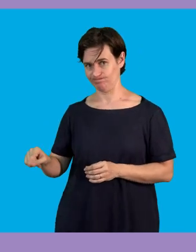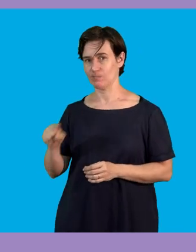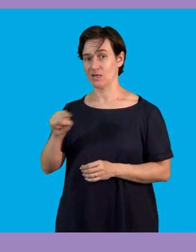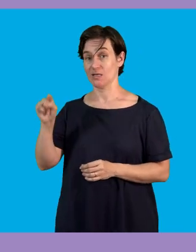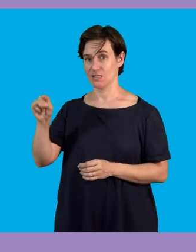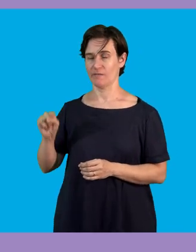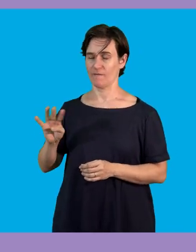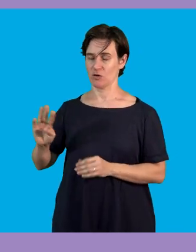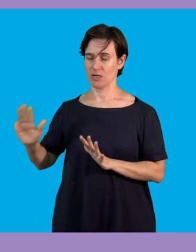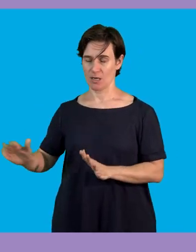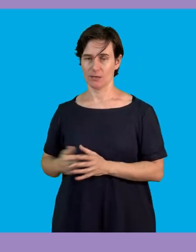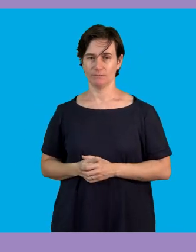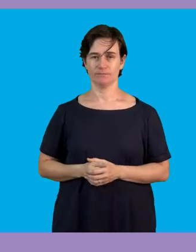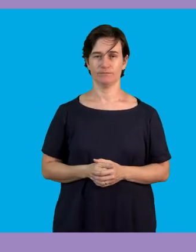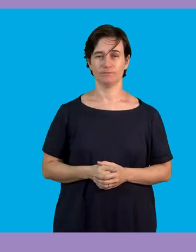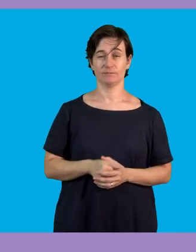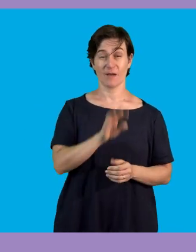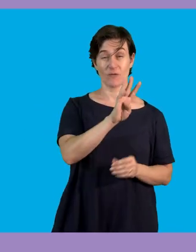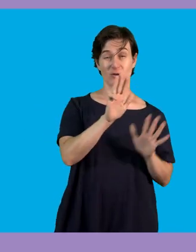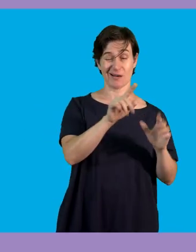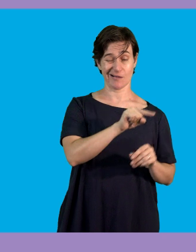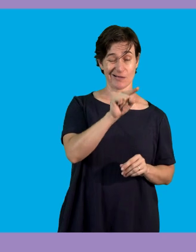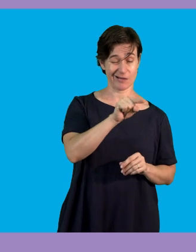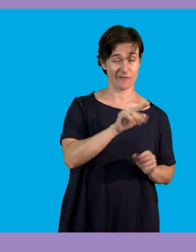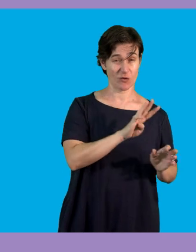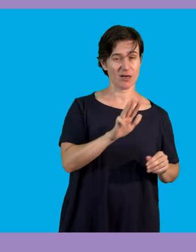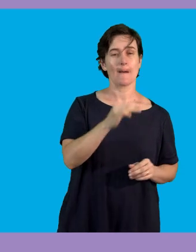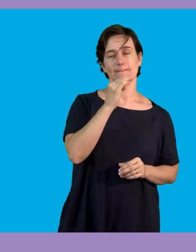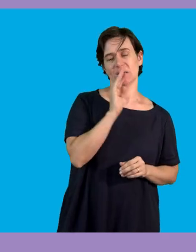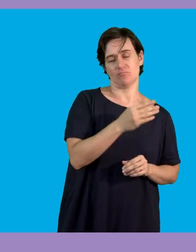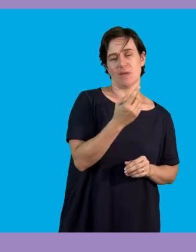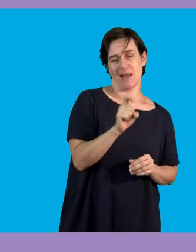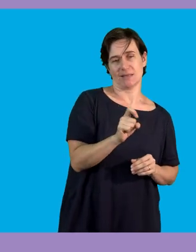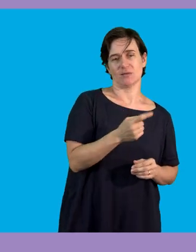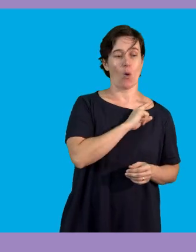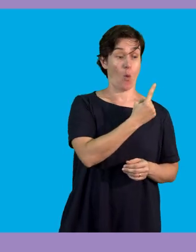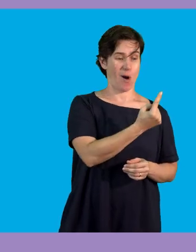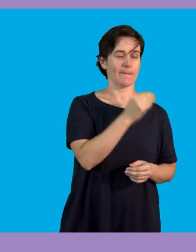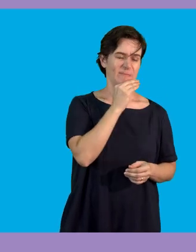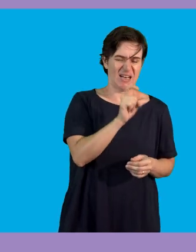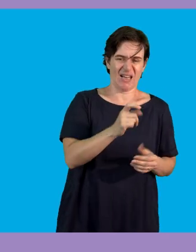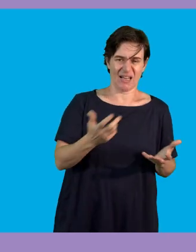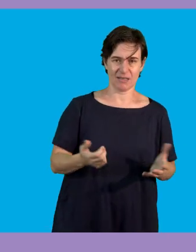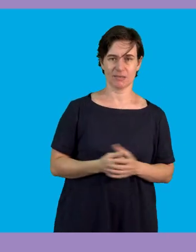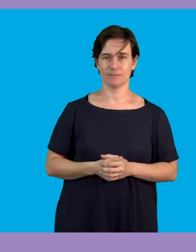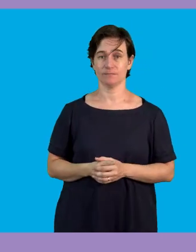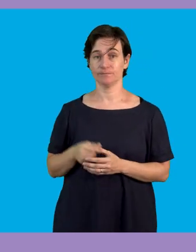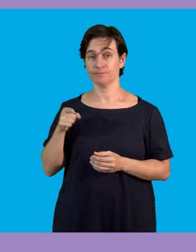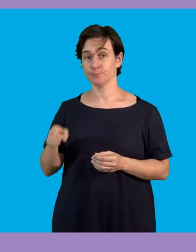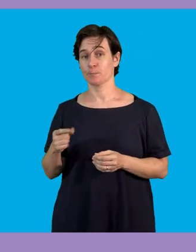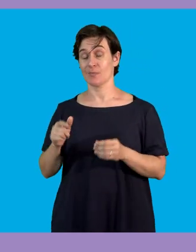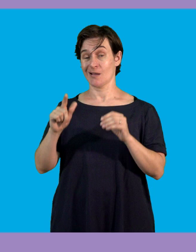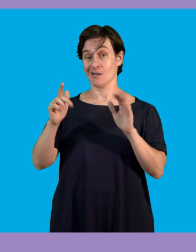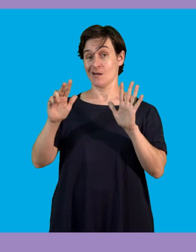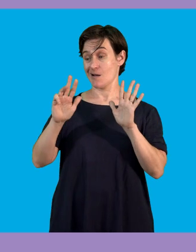on the right. And then 49 divided by 49 will leave us with x, because it will give us 1, which is multiplied by